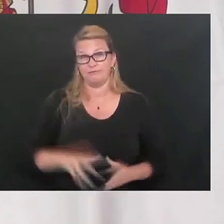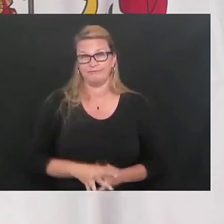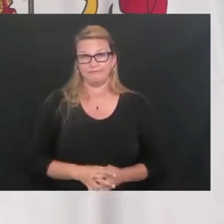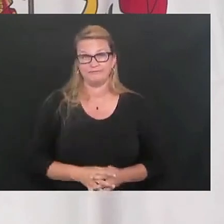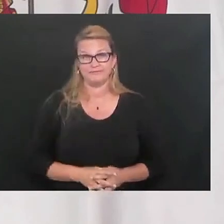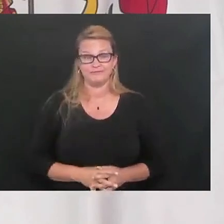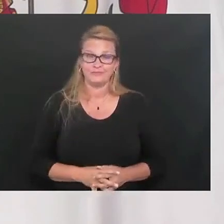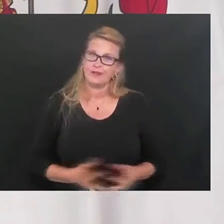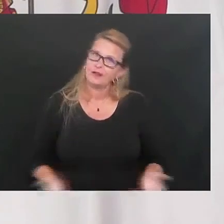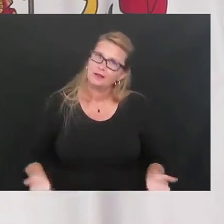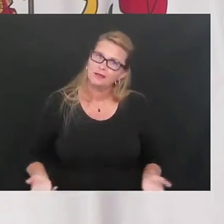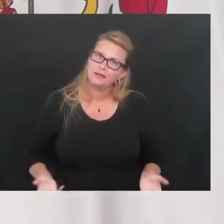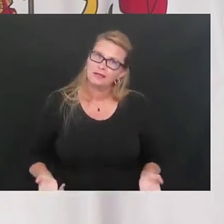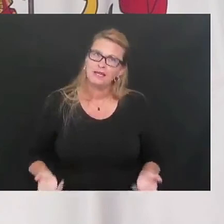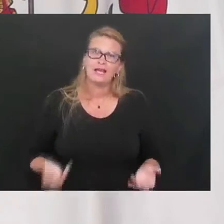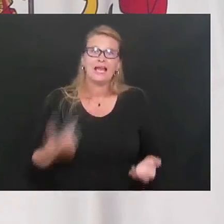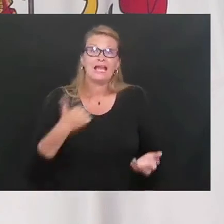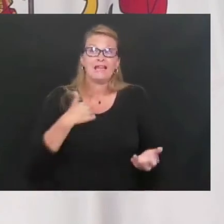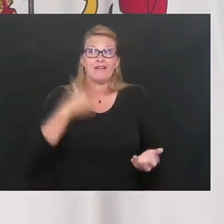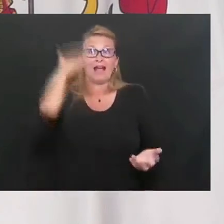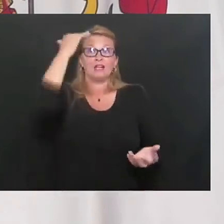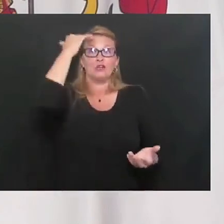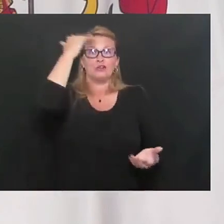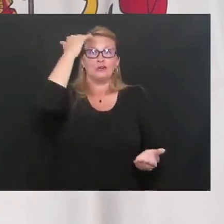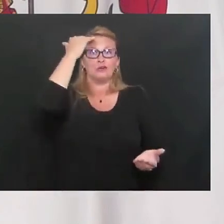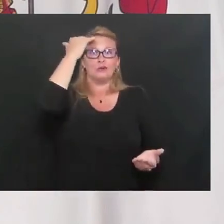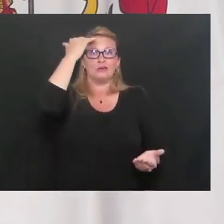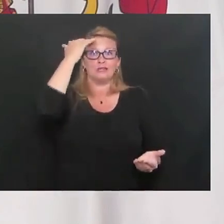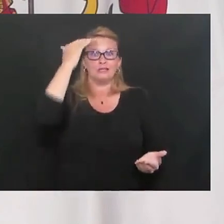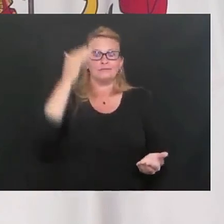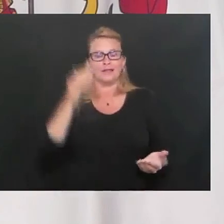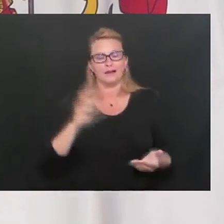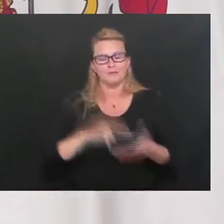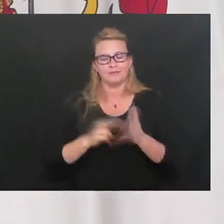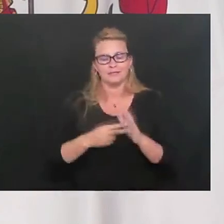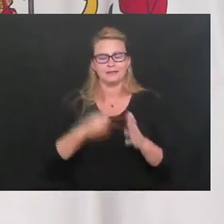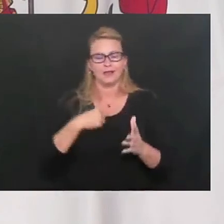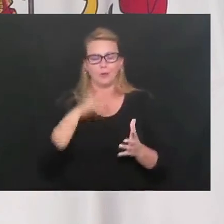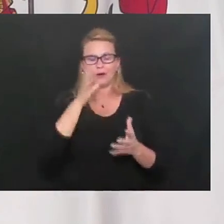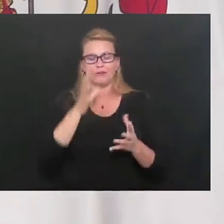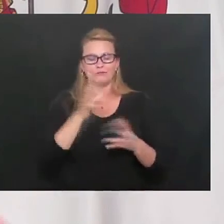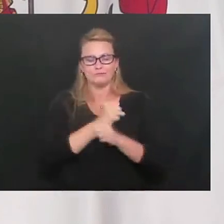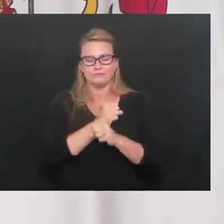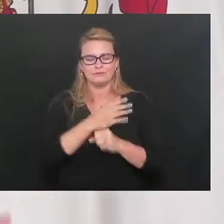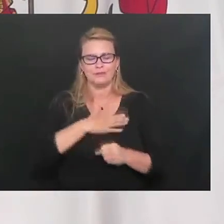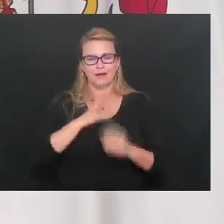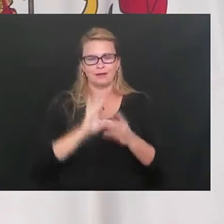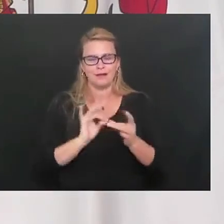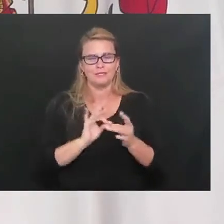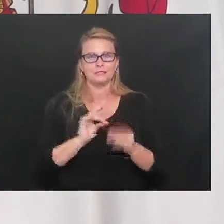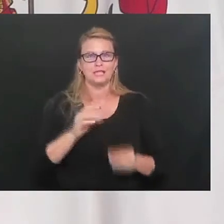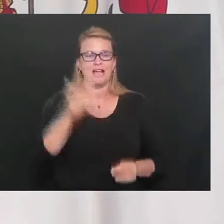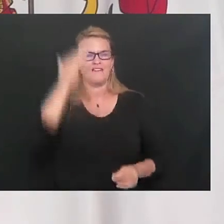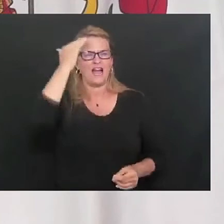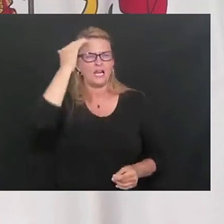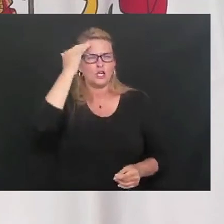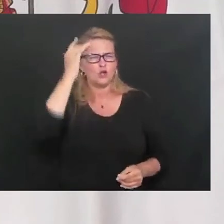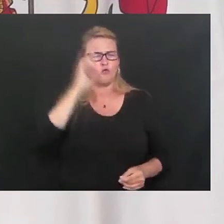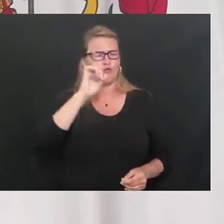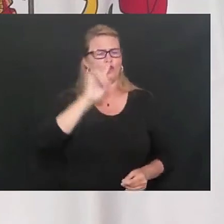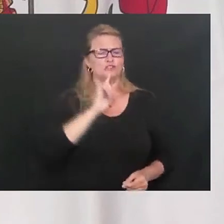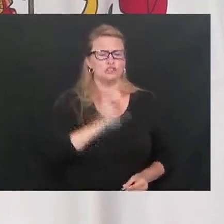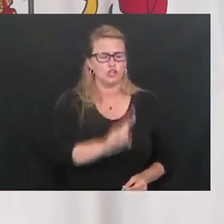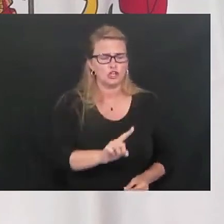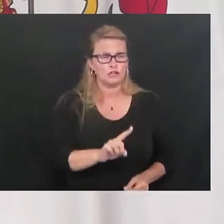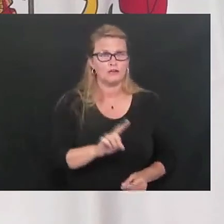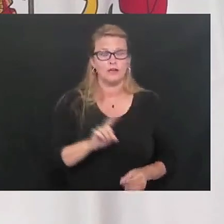I mean, if I knew, and then I'll quit, if I knew for certain that